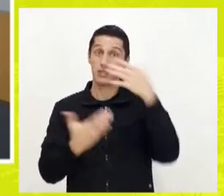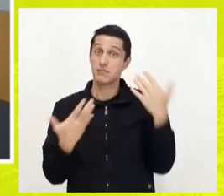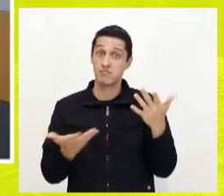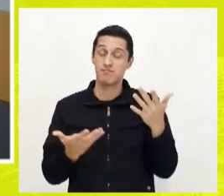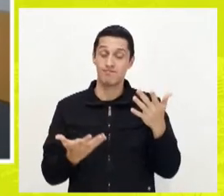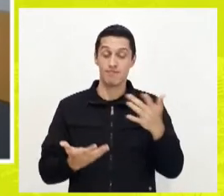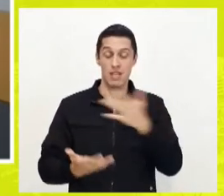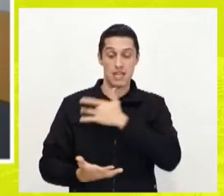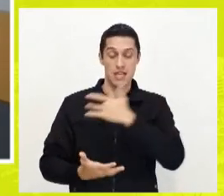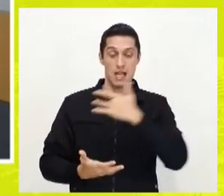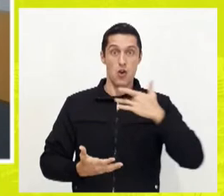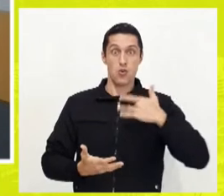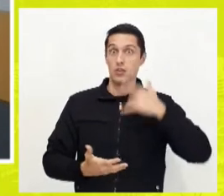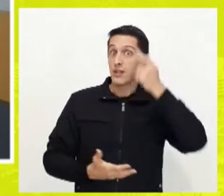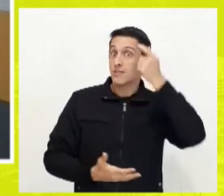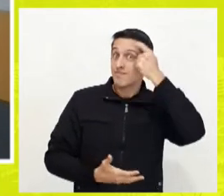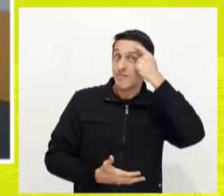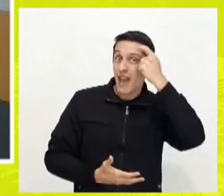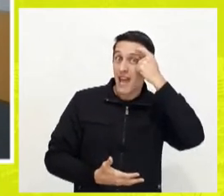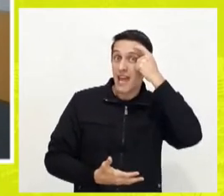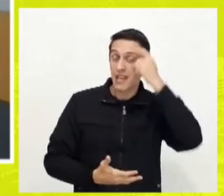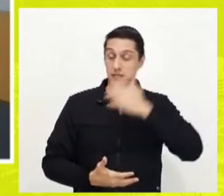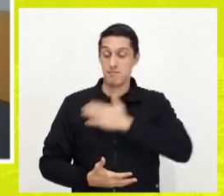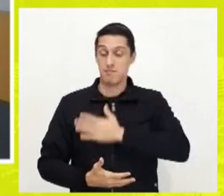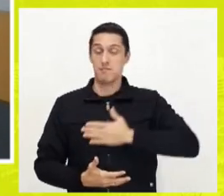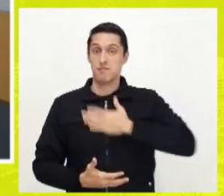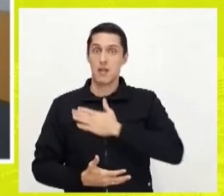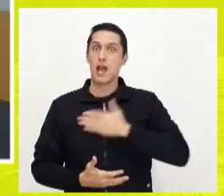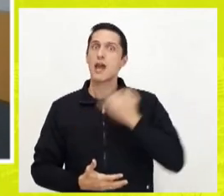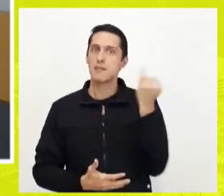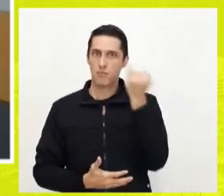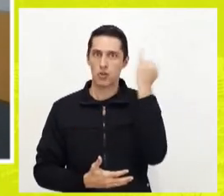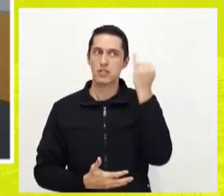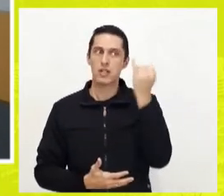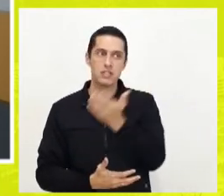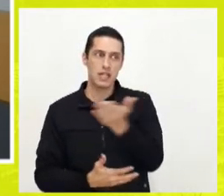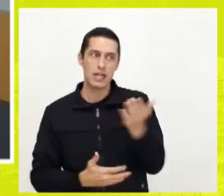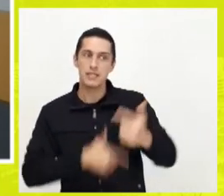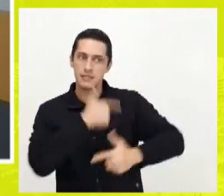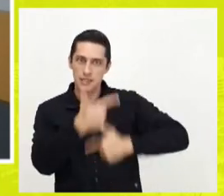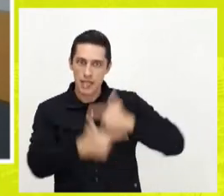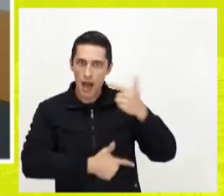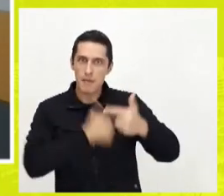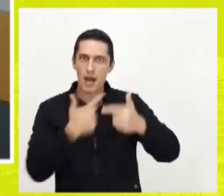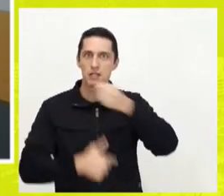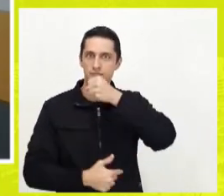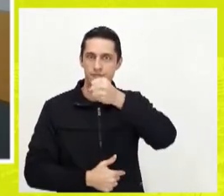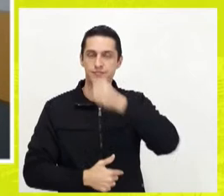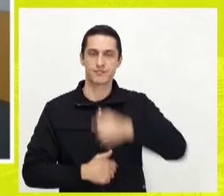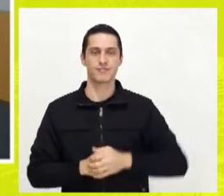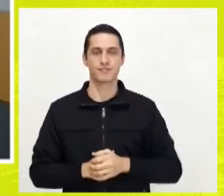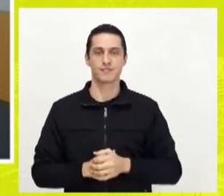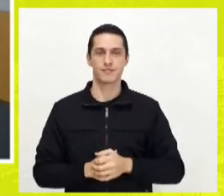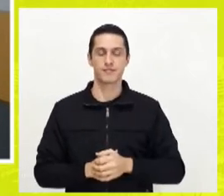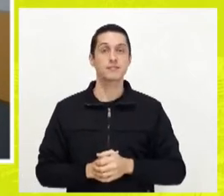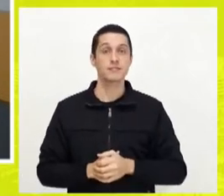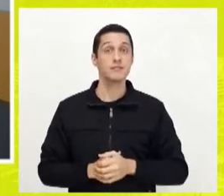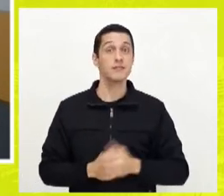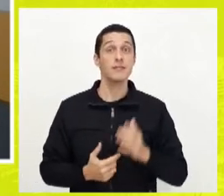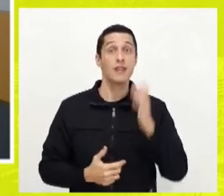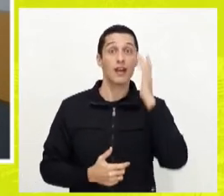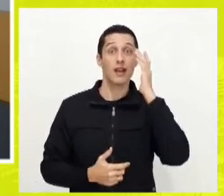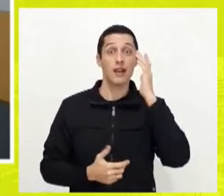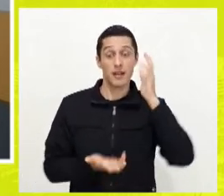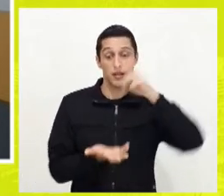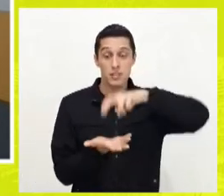mental health and well-being of collaborators and communicators and we're not over this morning we at